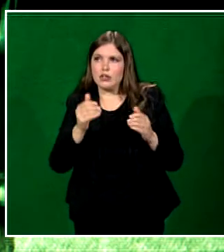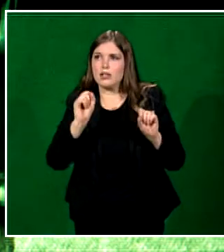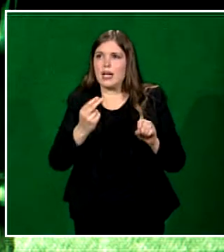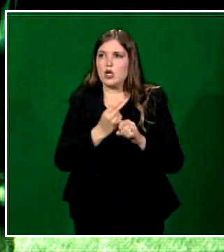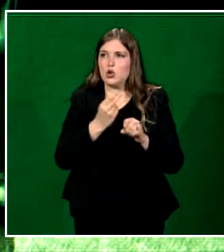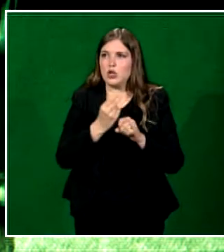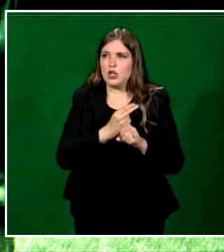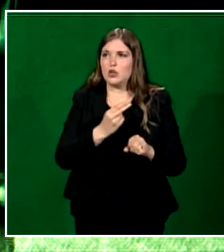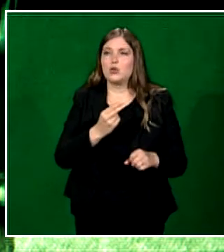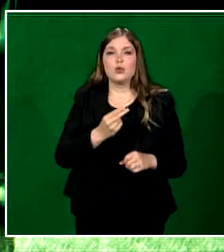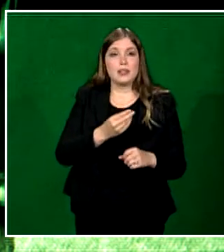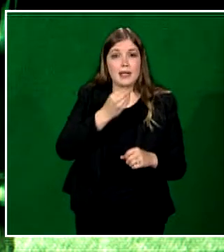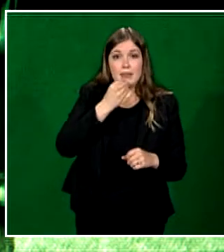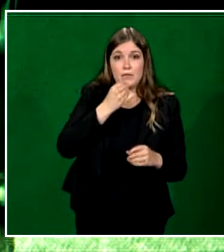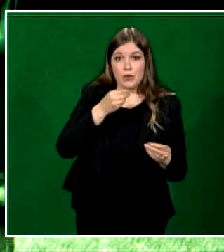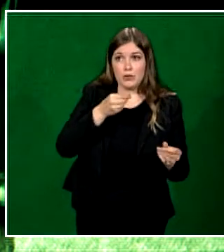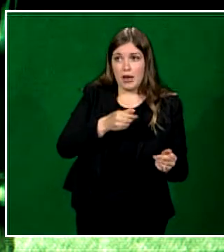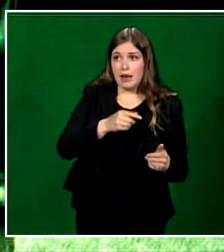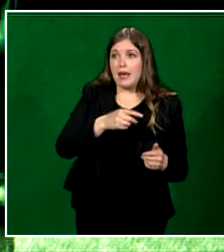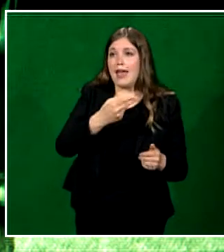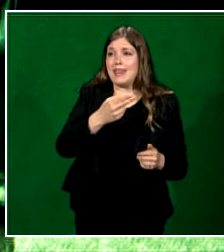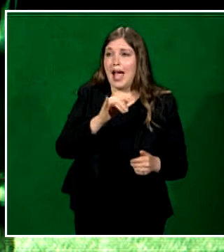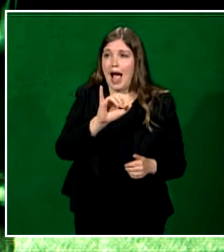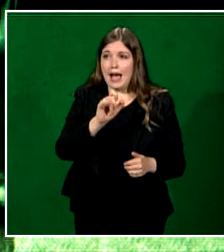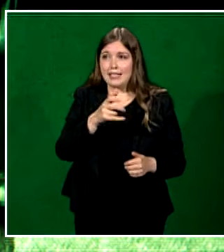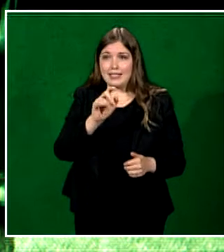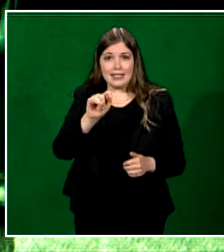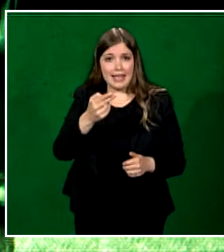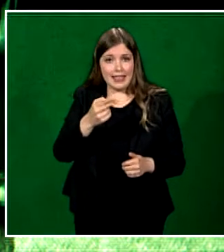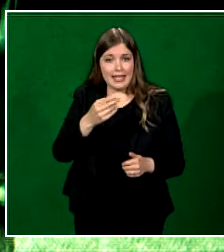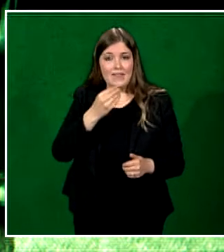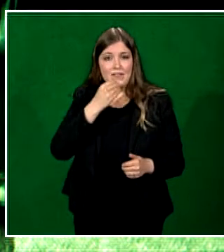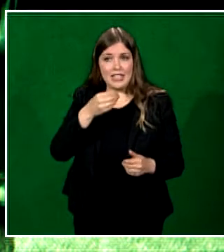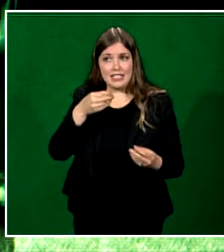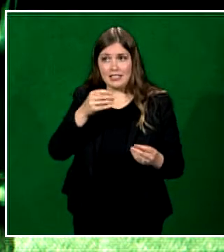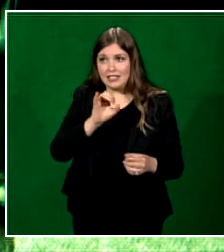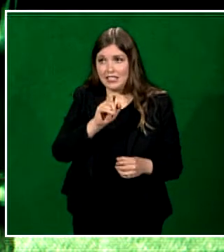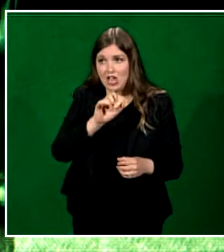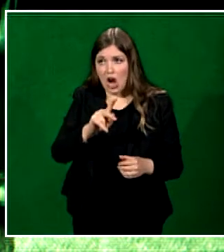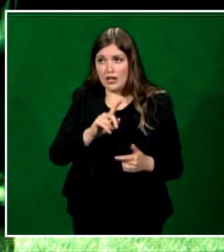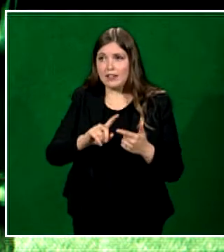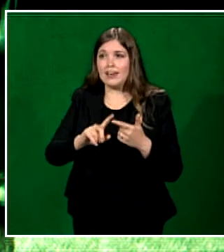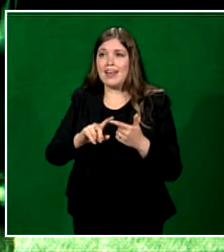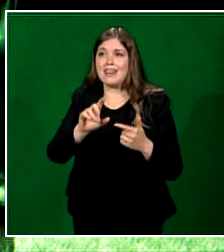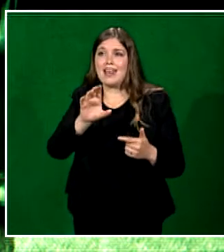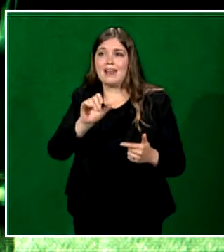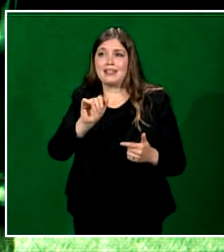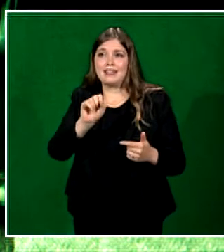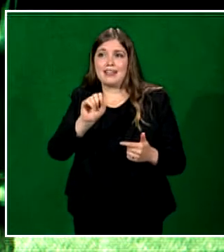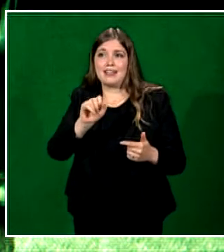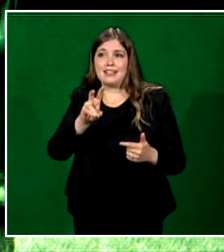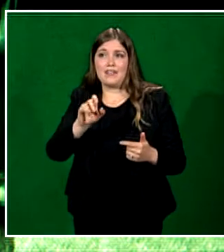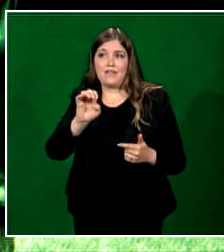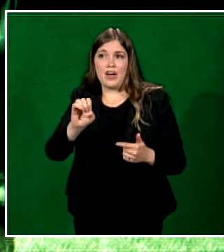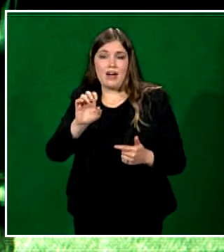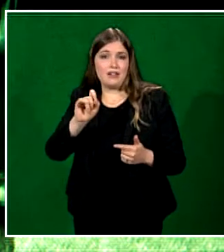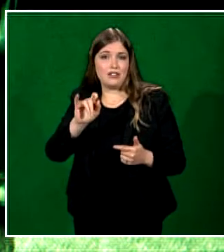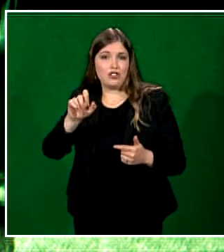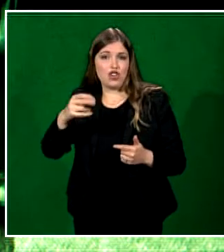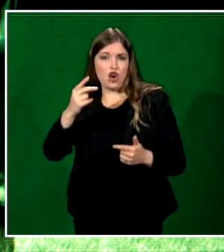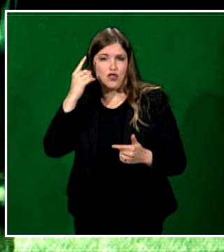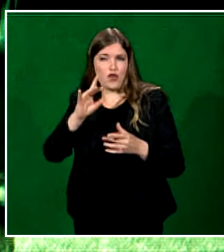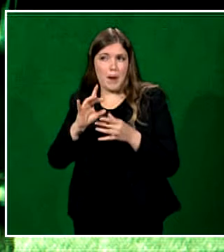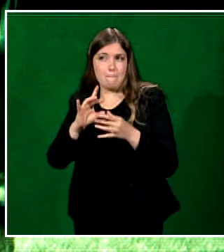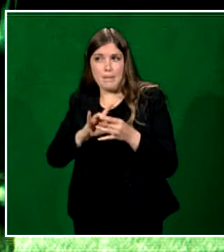hyacinth feedstock, cassava starch as a binder, and glycerol as plasticizer. The goal is to reduce existing petroleum-derived